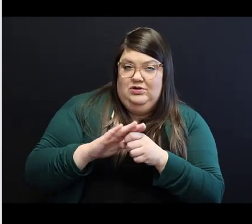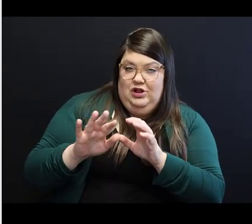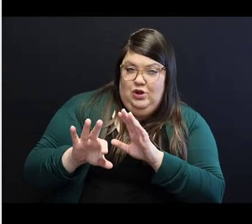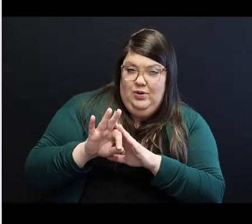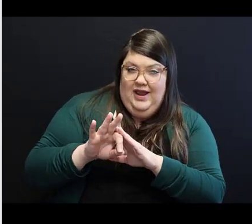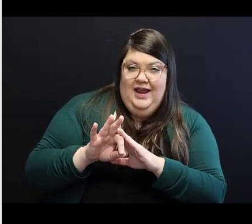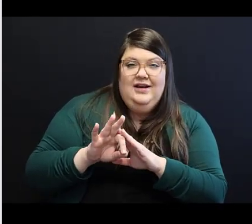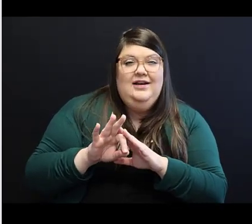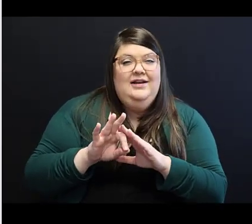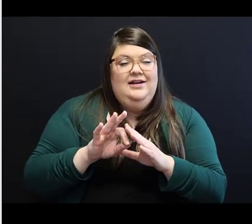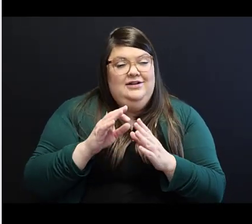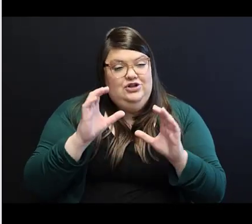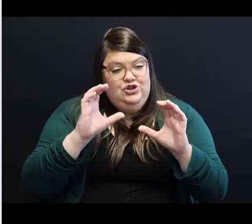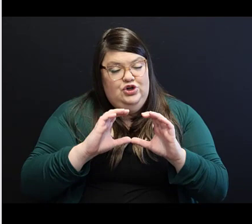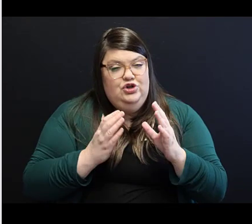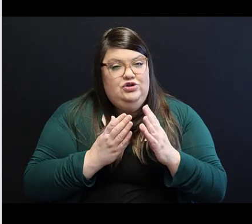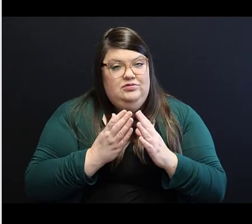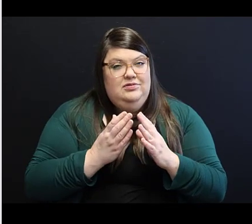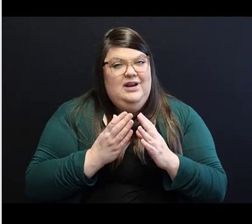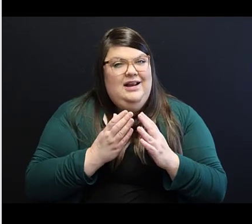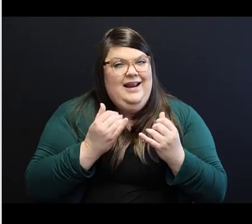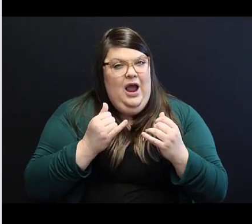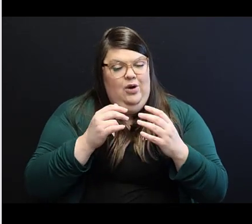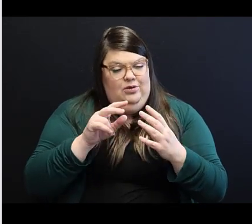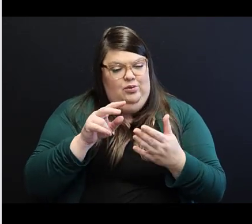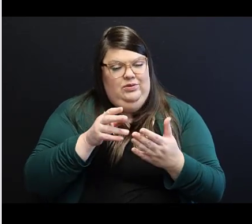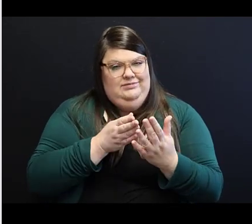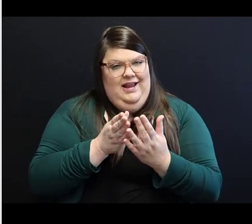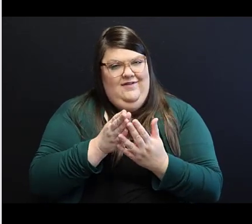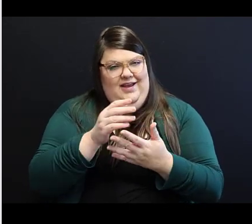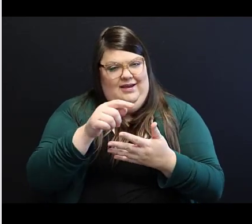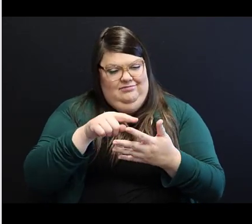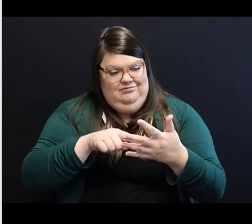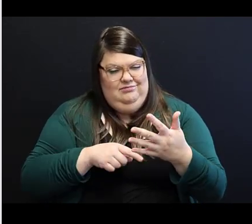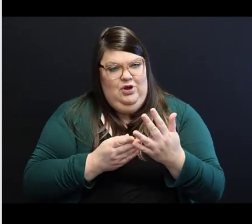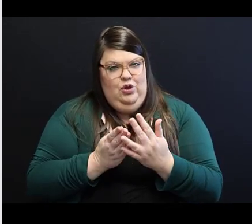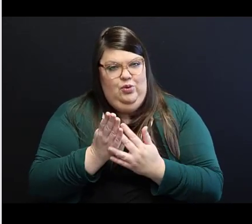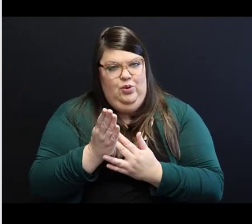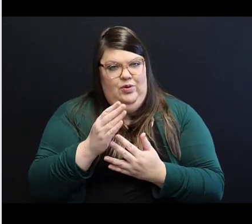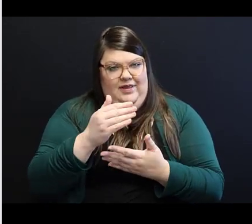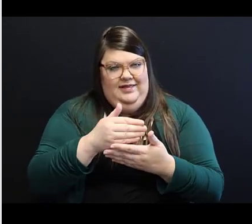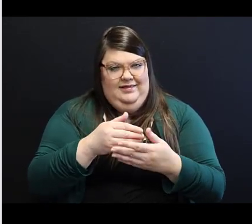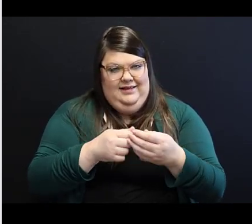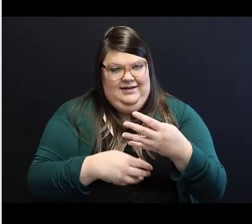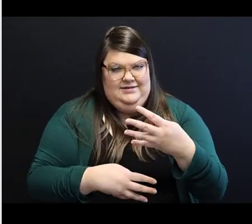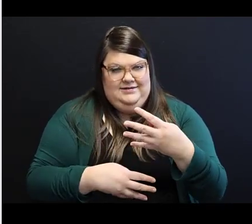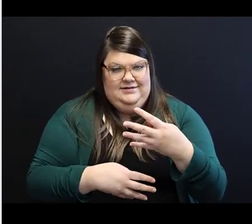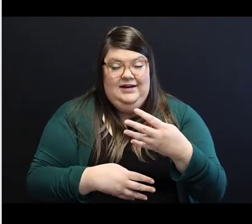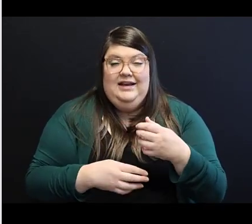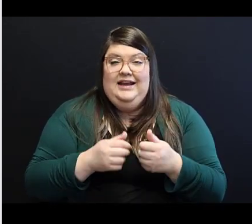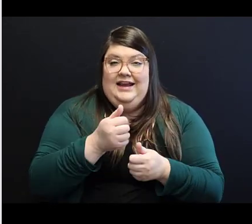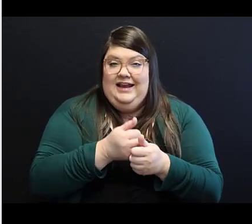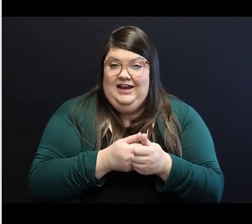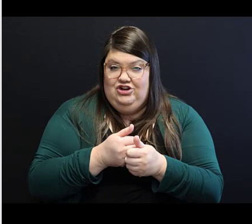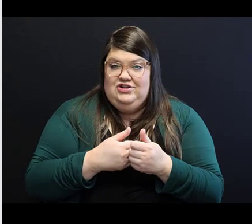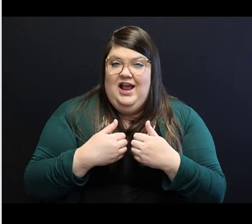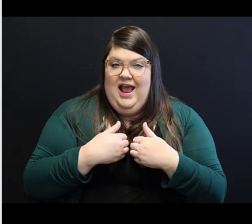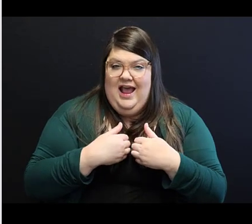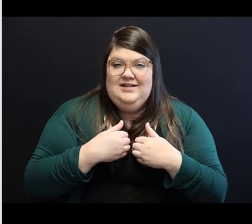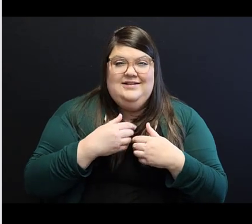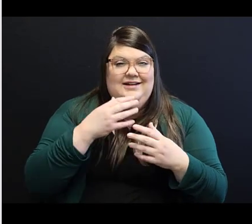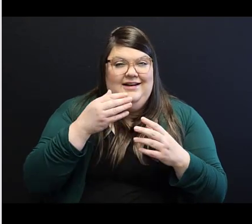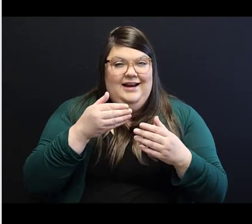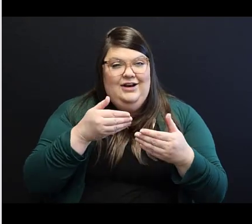let's navigate through a curated list. Each list contains an introduction to the NCRTM and a brief overview